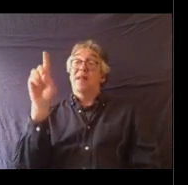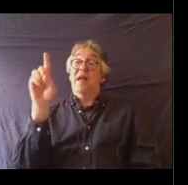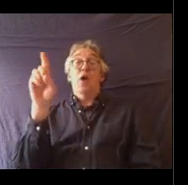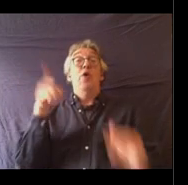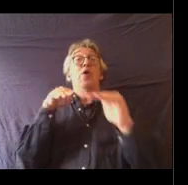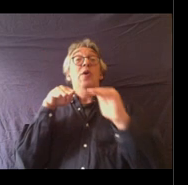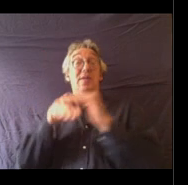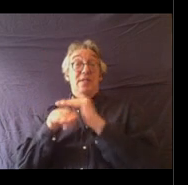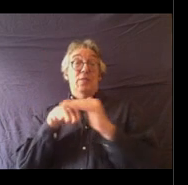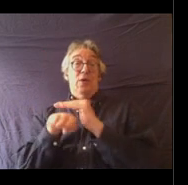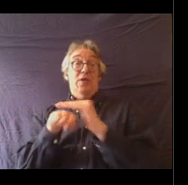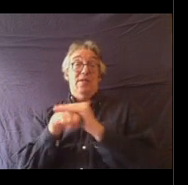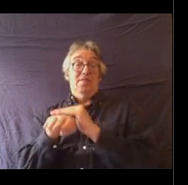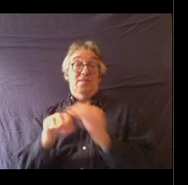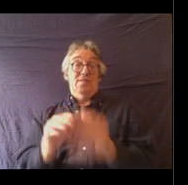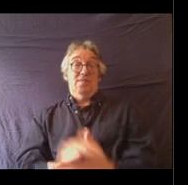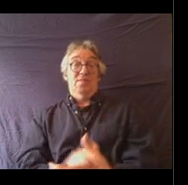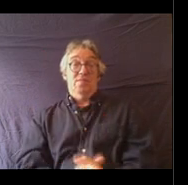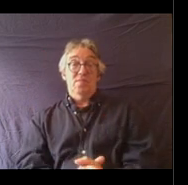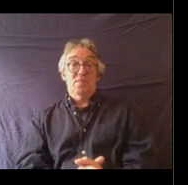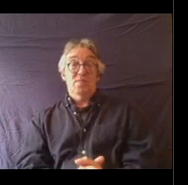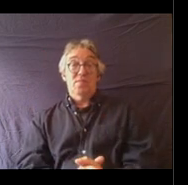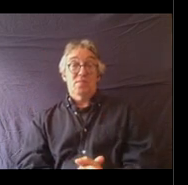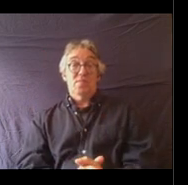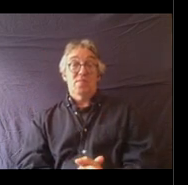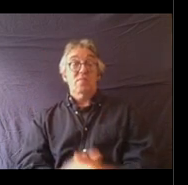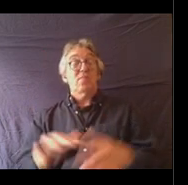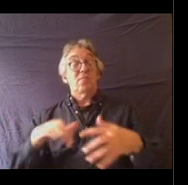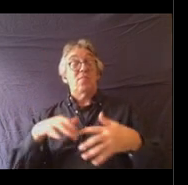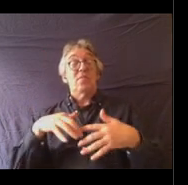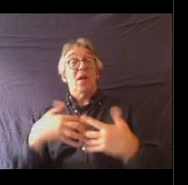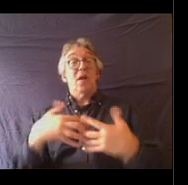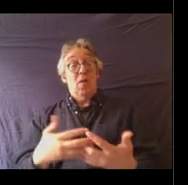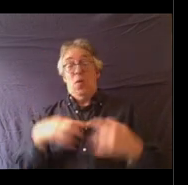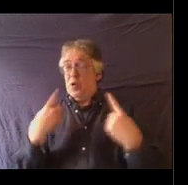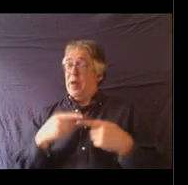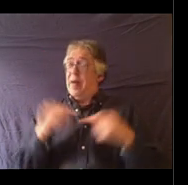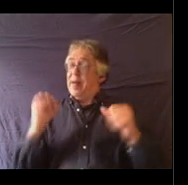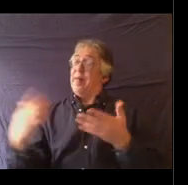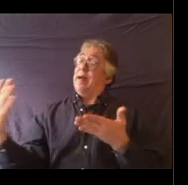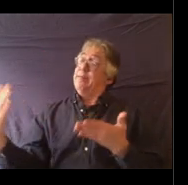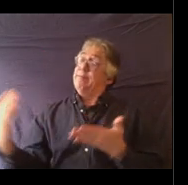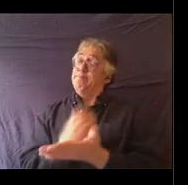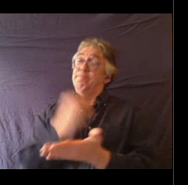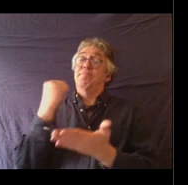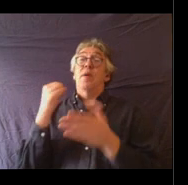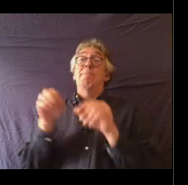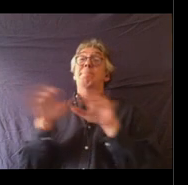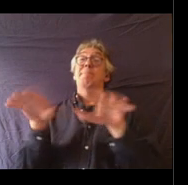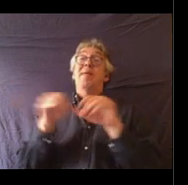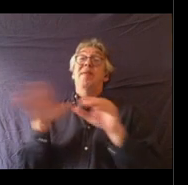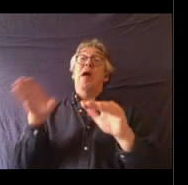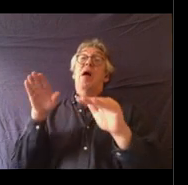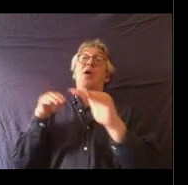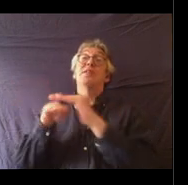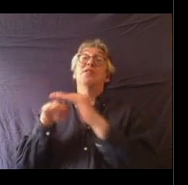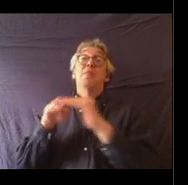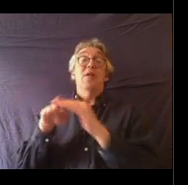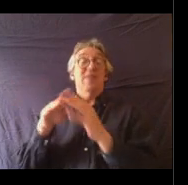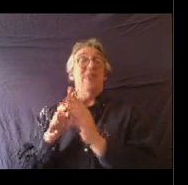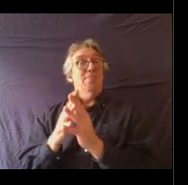to make use of this legislation to advance on media accessibility, which is obviously one of